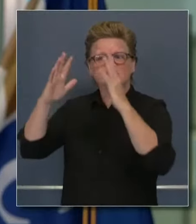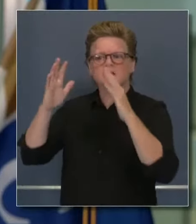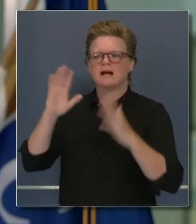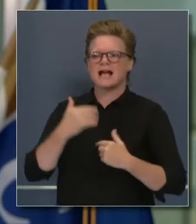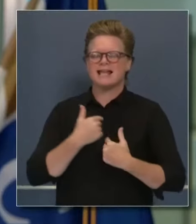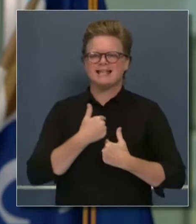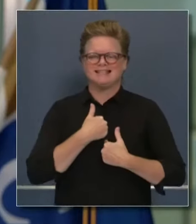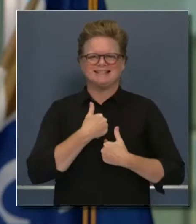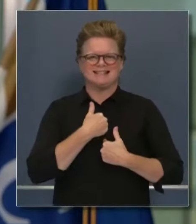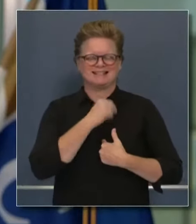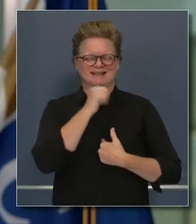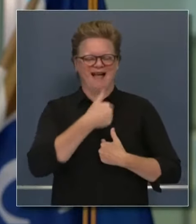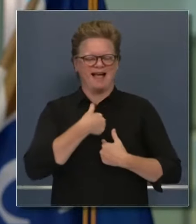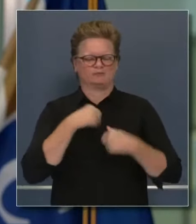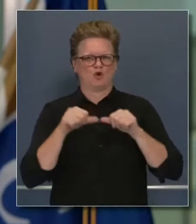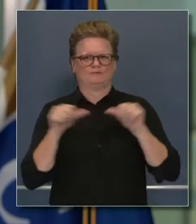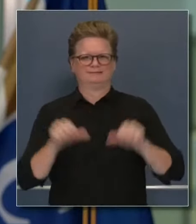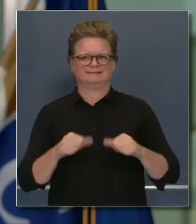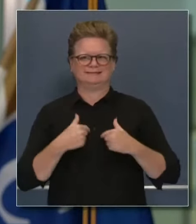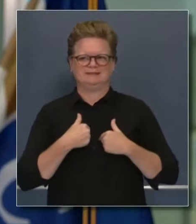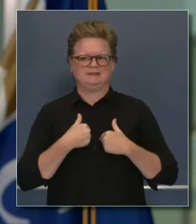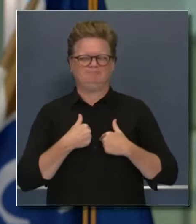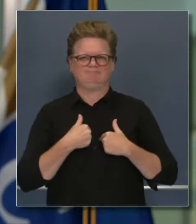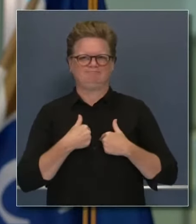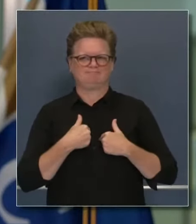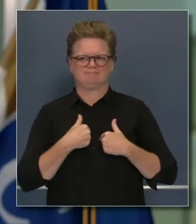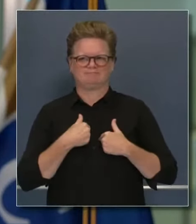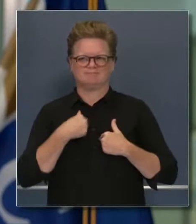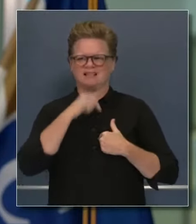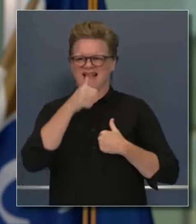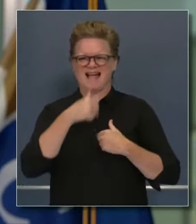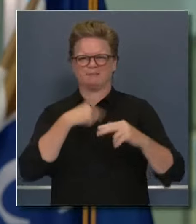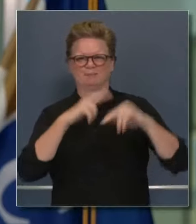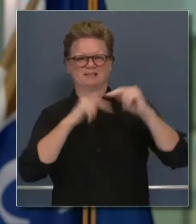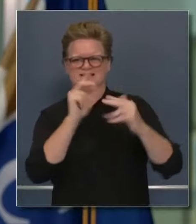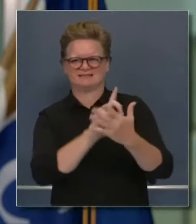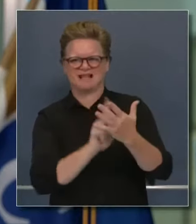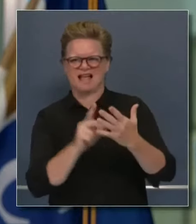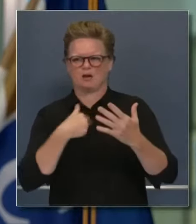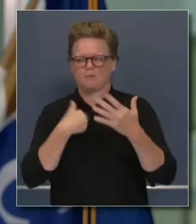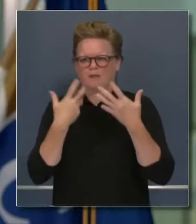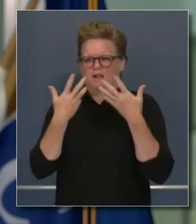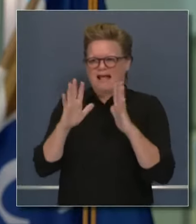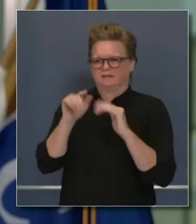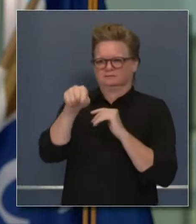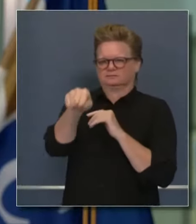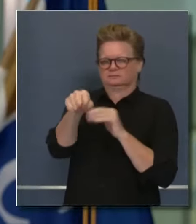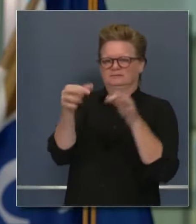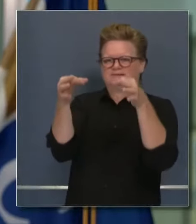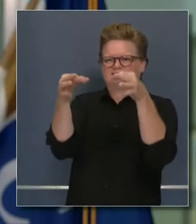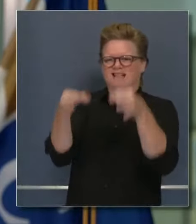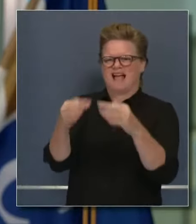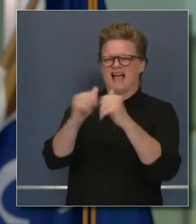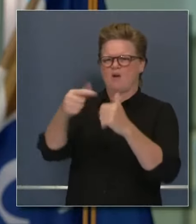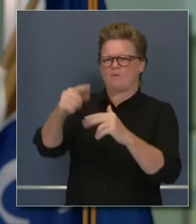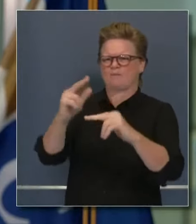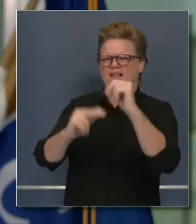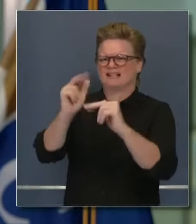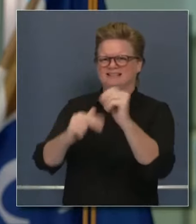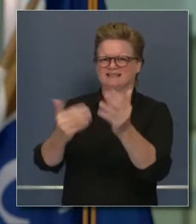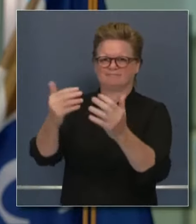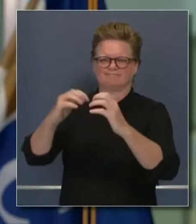and historians, and I'll defer to them. We made this announcement when we were out there at our press conference. We've already received